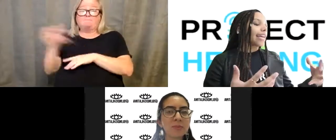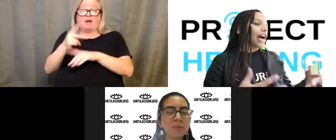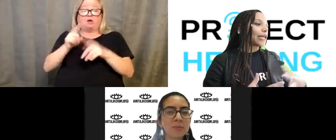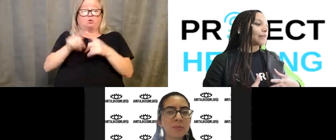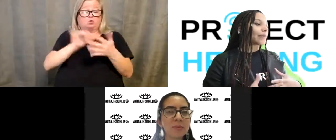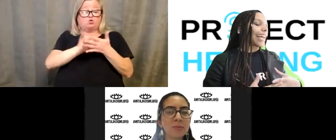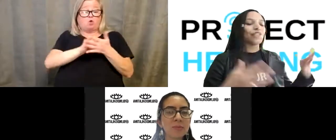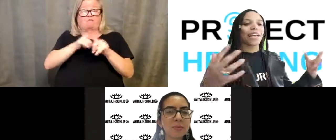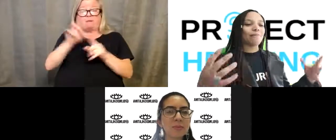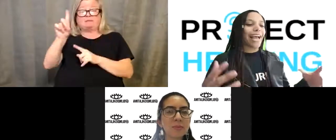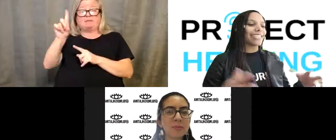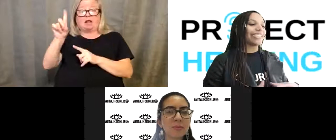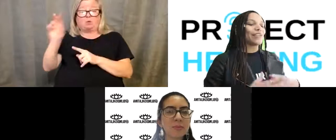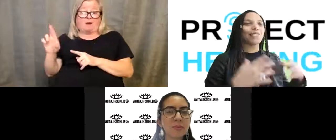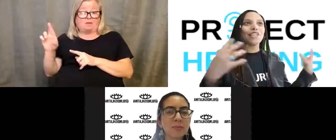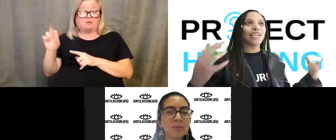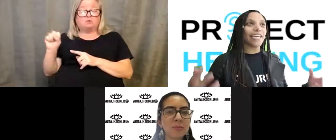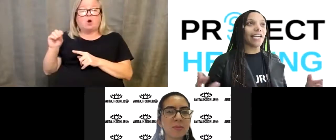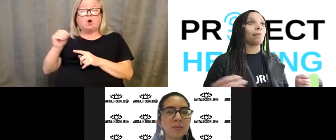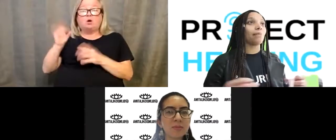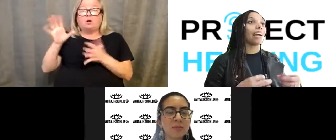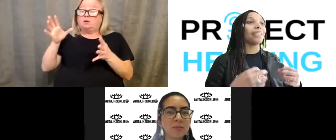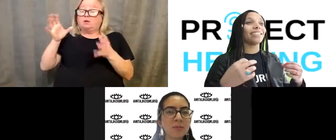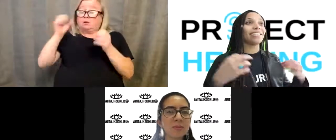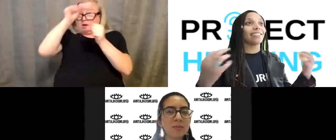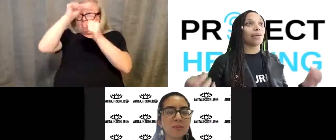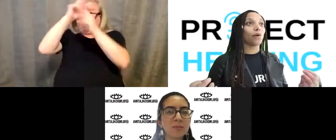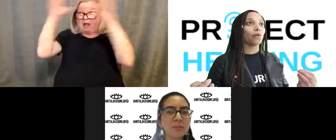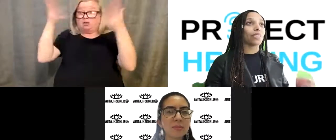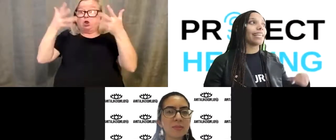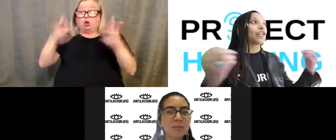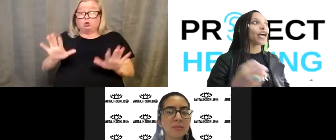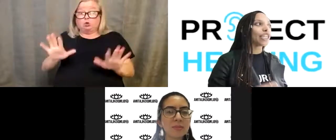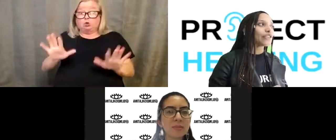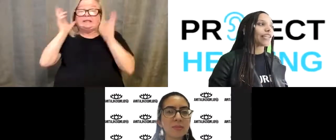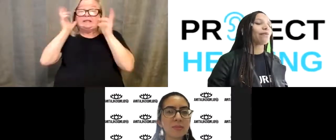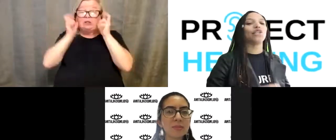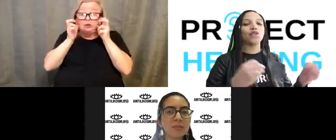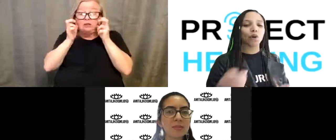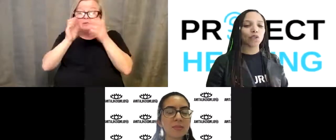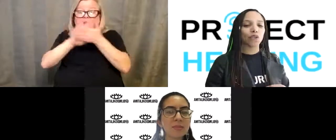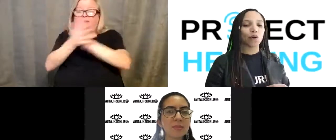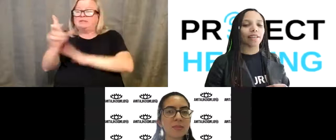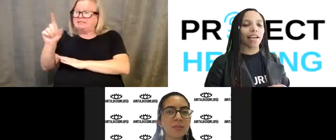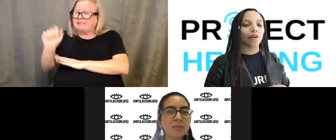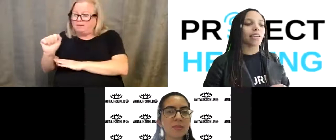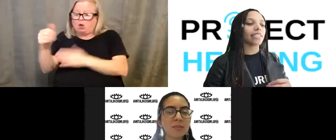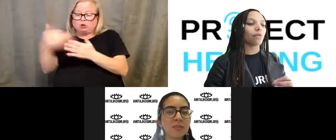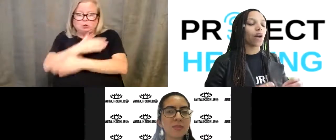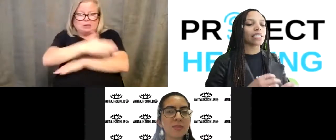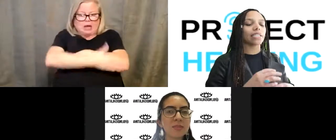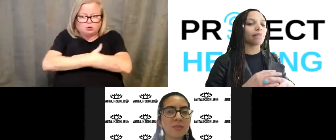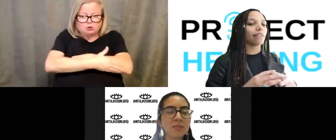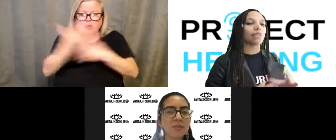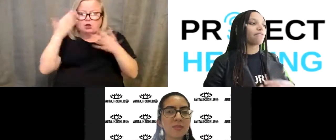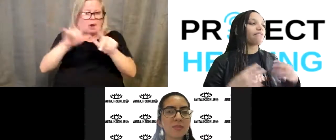And as you can imagine, losing your hearing and becoming disabled in a new country when you don't know the language